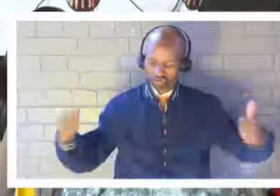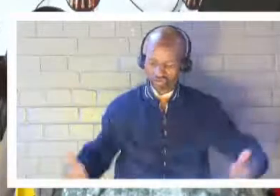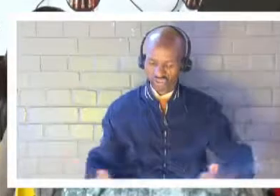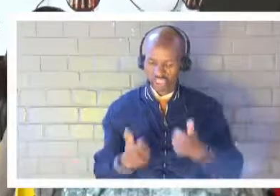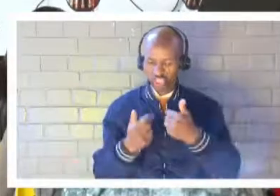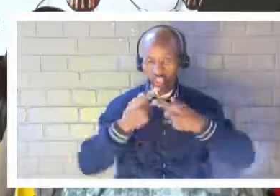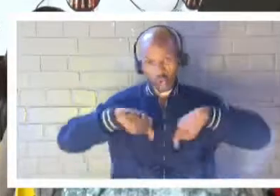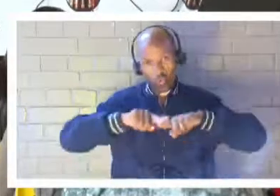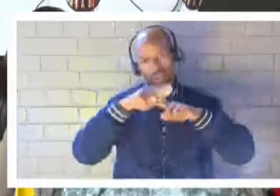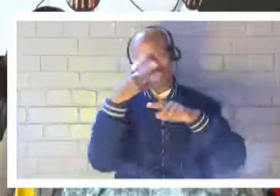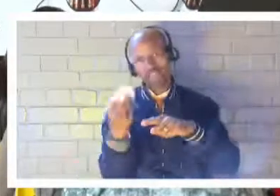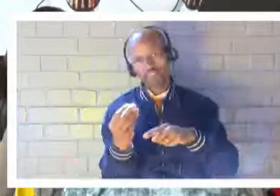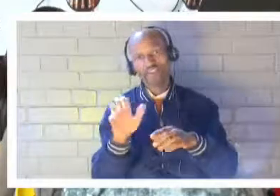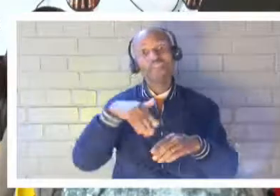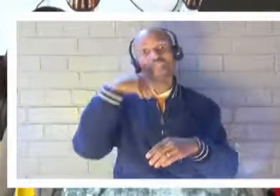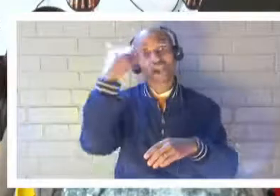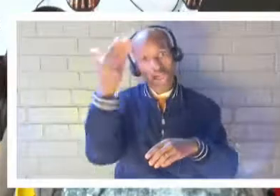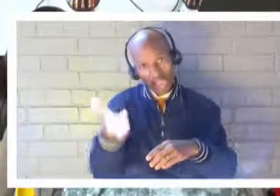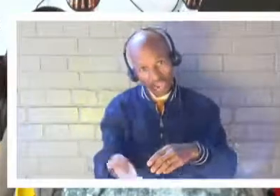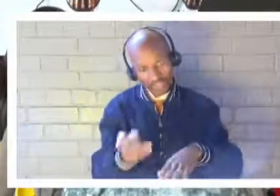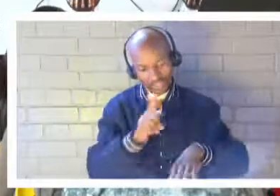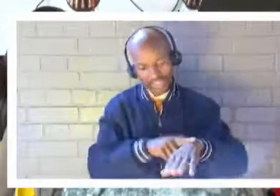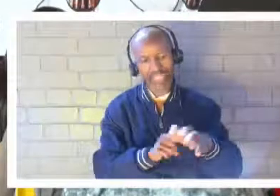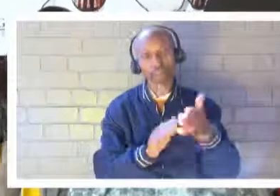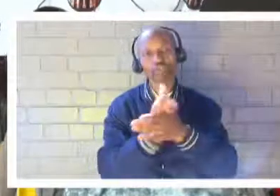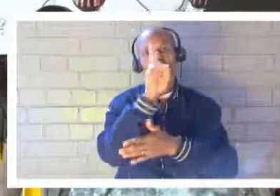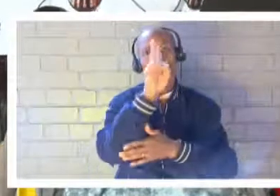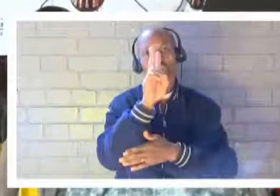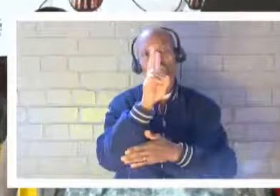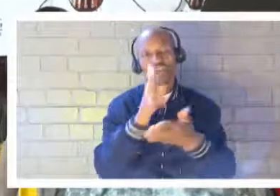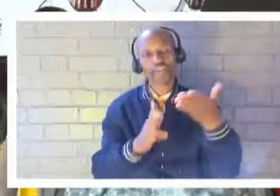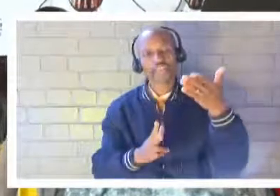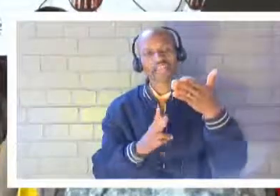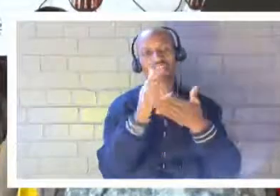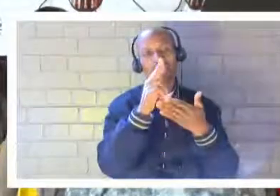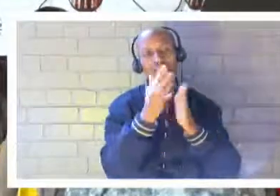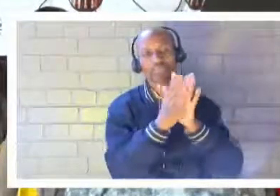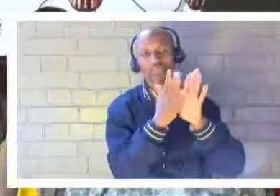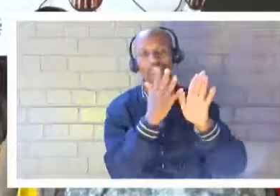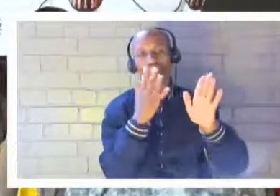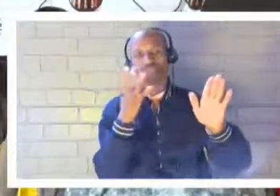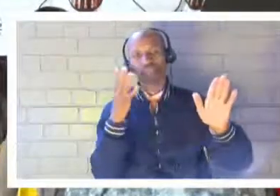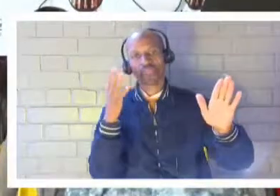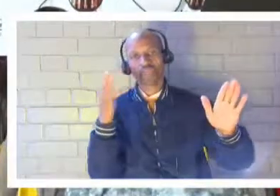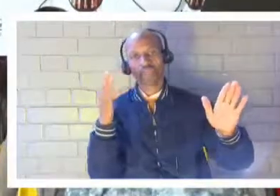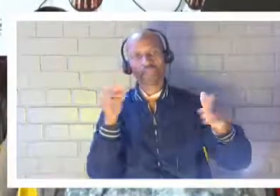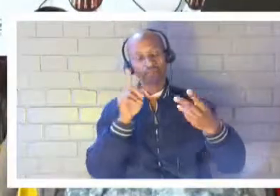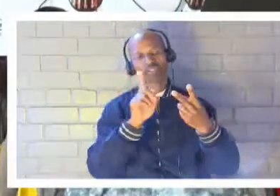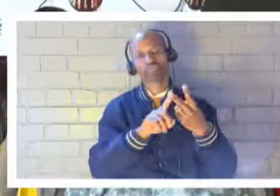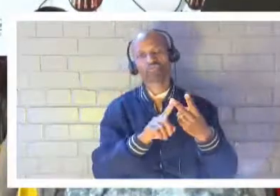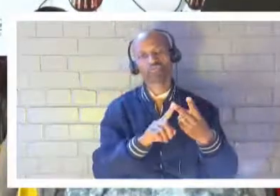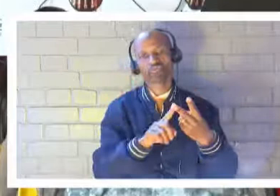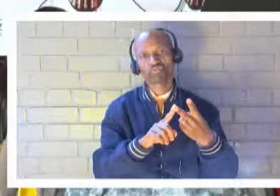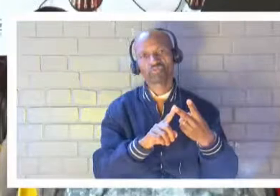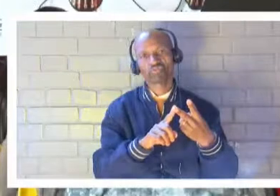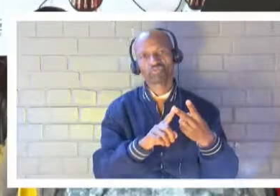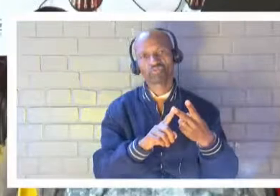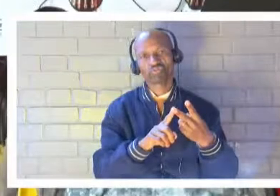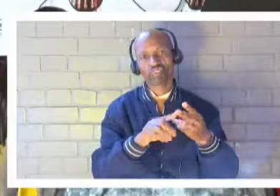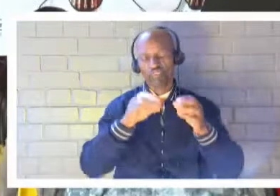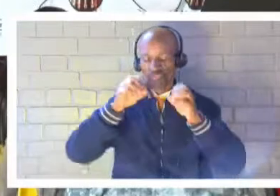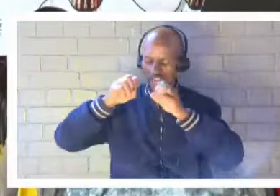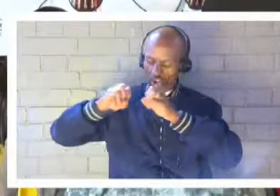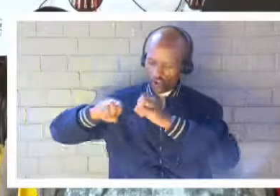challenges. Then after 12, there is a cut of queues. Two, there is a loss